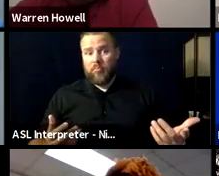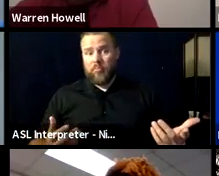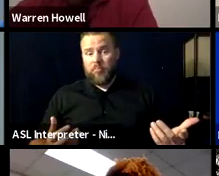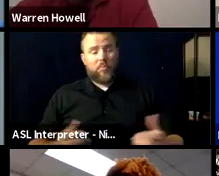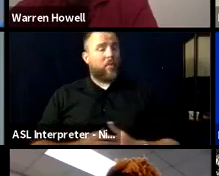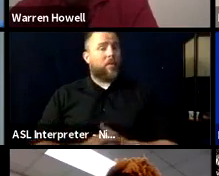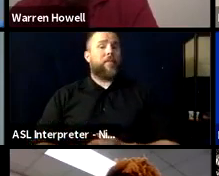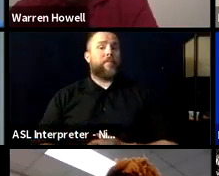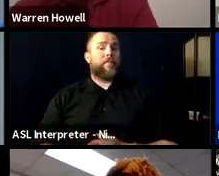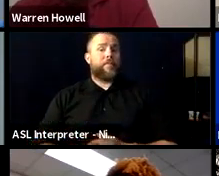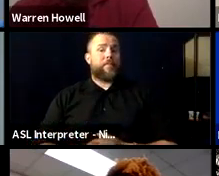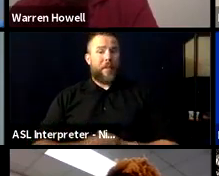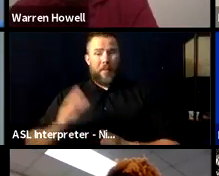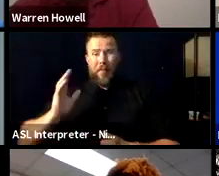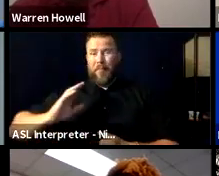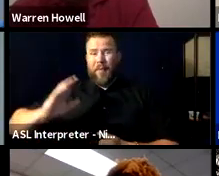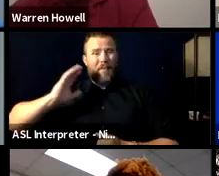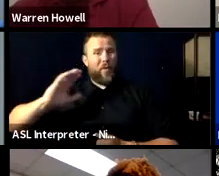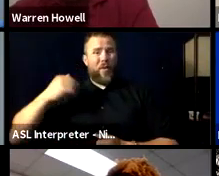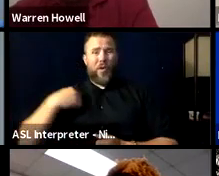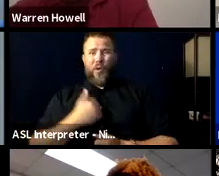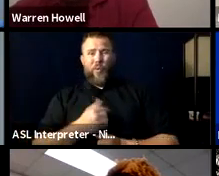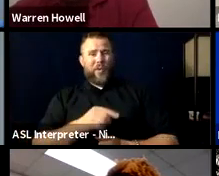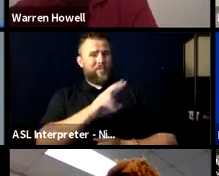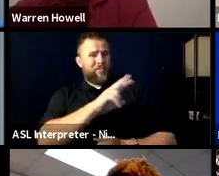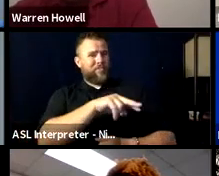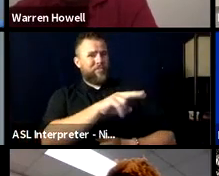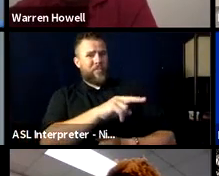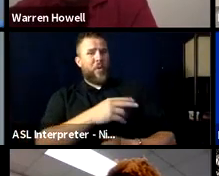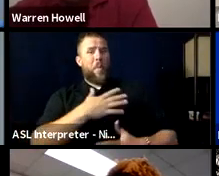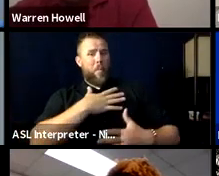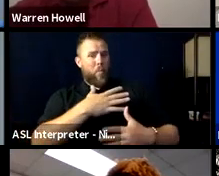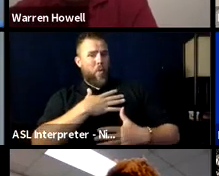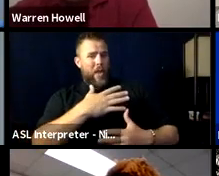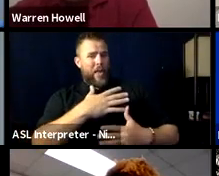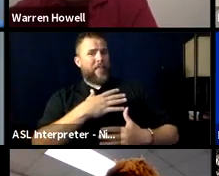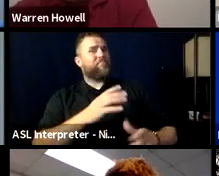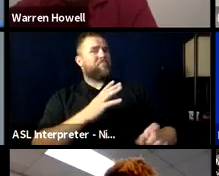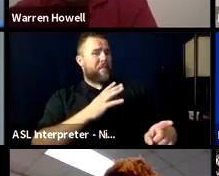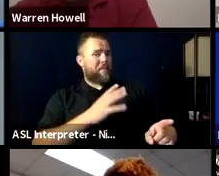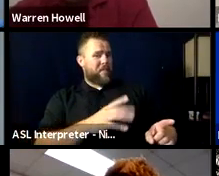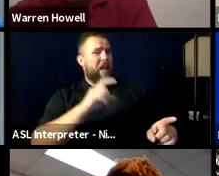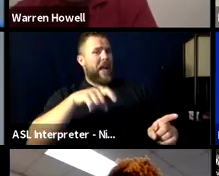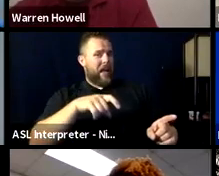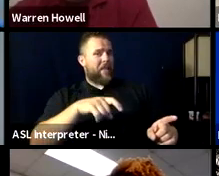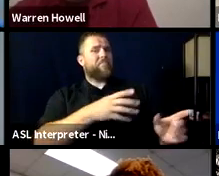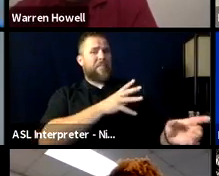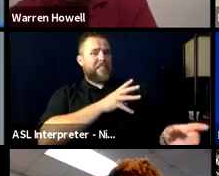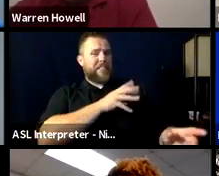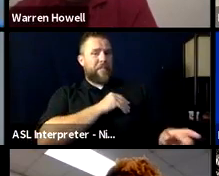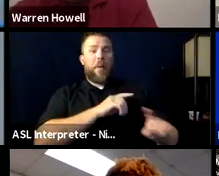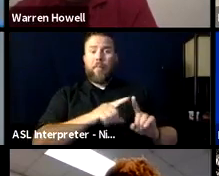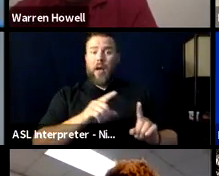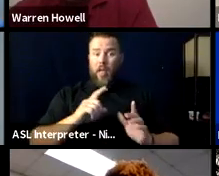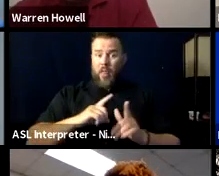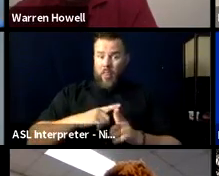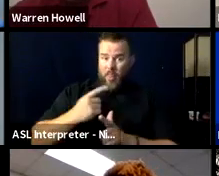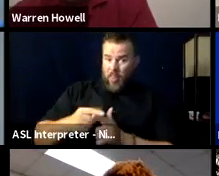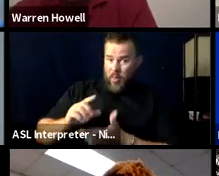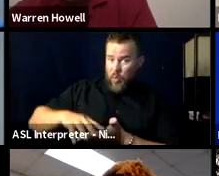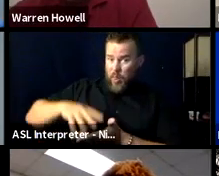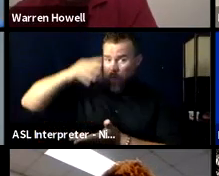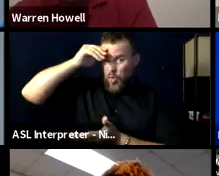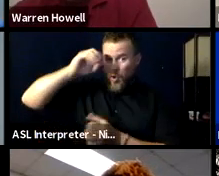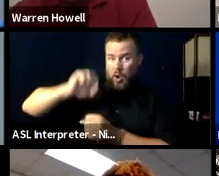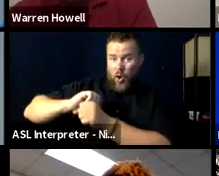getting a test, and they had to have respiratory symptoms. And then we learned that those weren't all the only symptoms of COVID-19. So I do